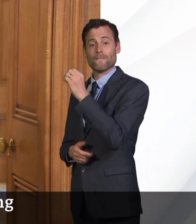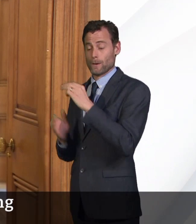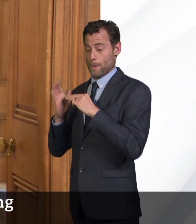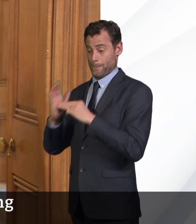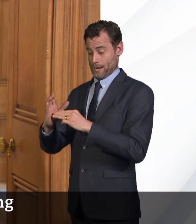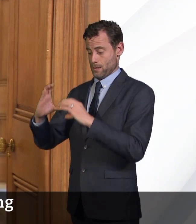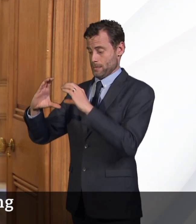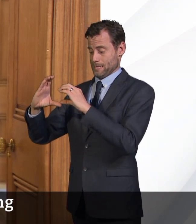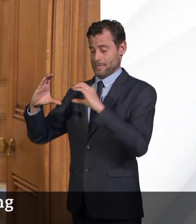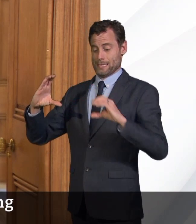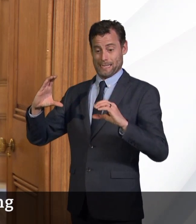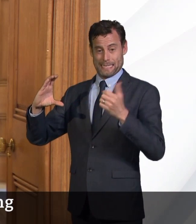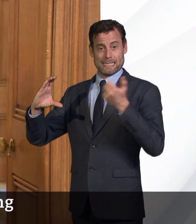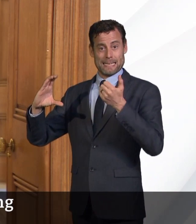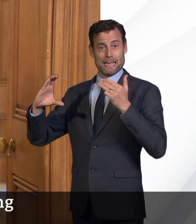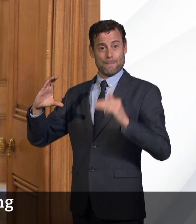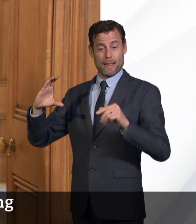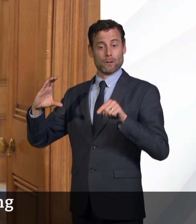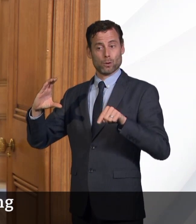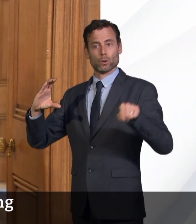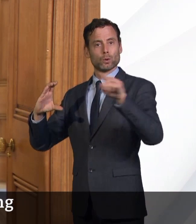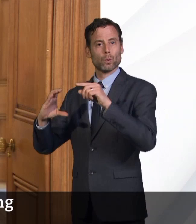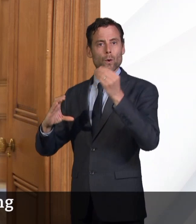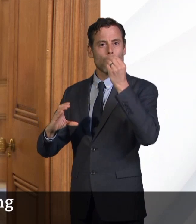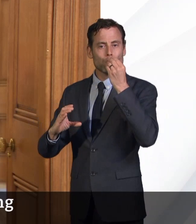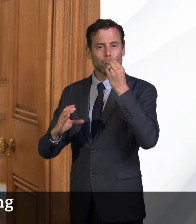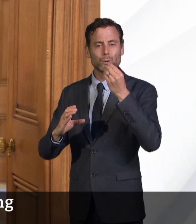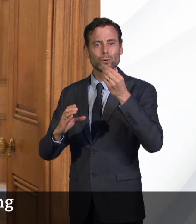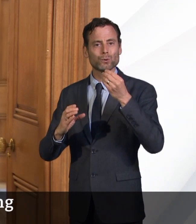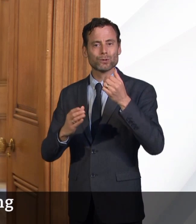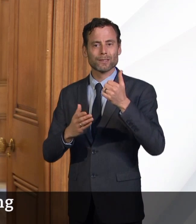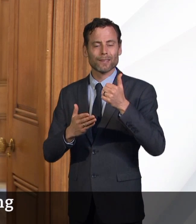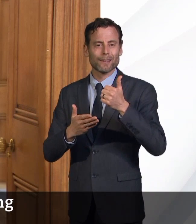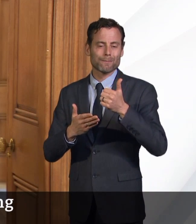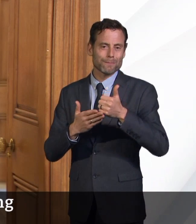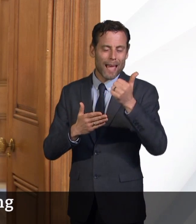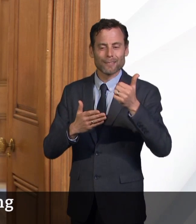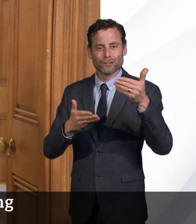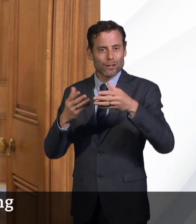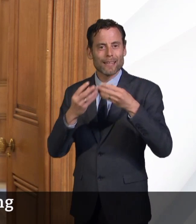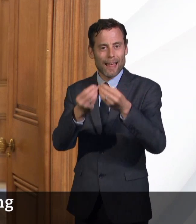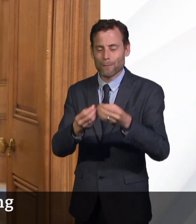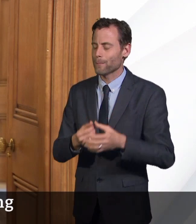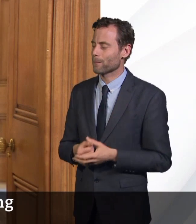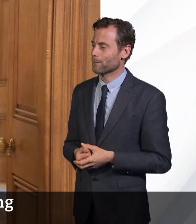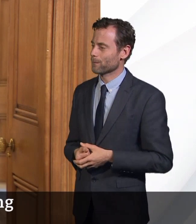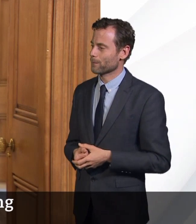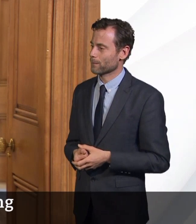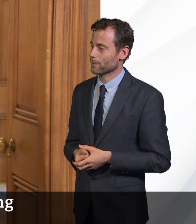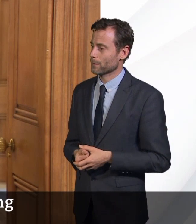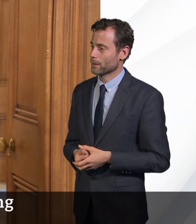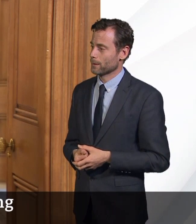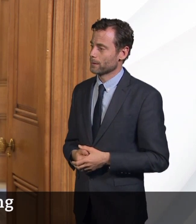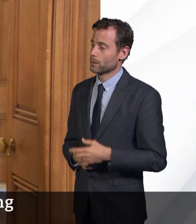£750 million funding package. There have been many successful bids into that, covering all of the